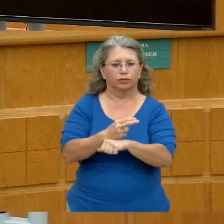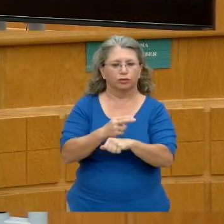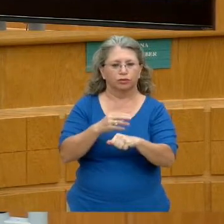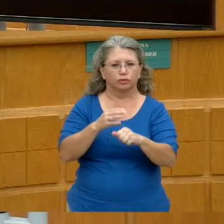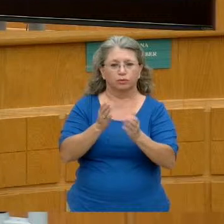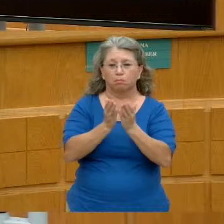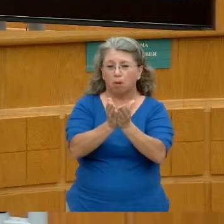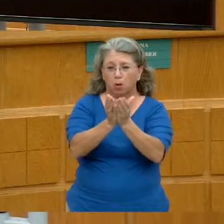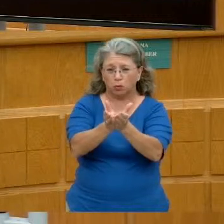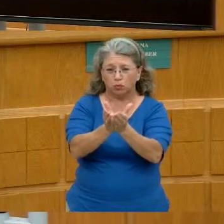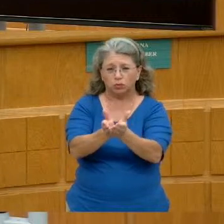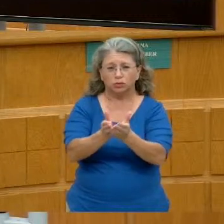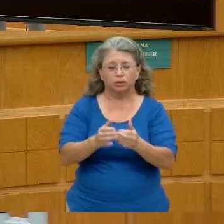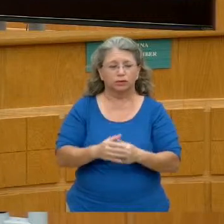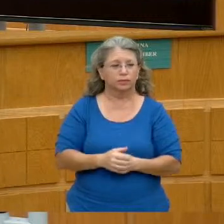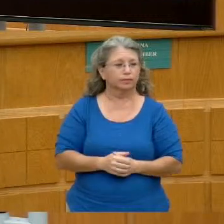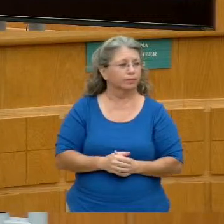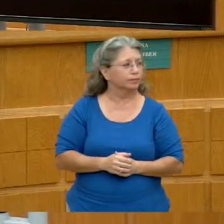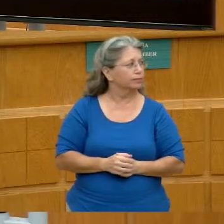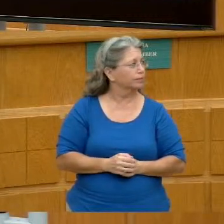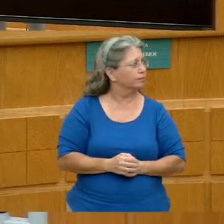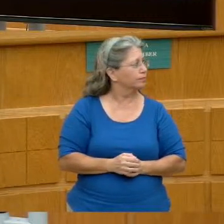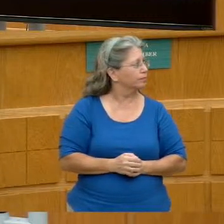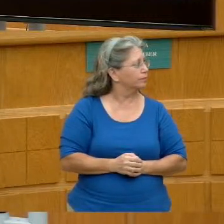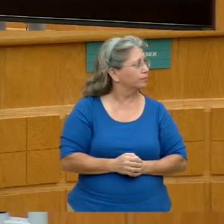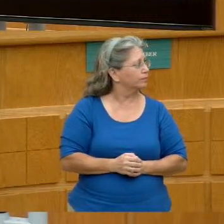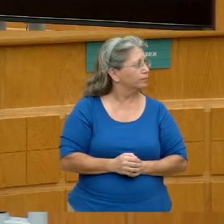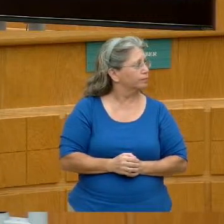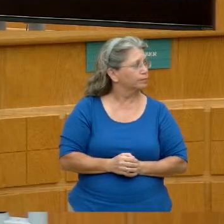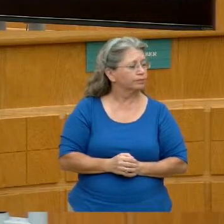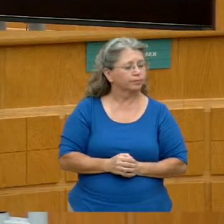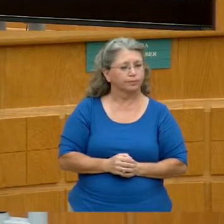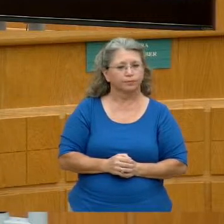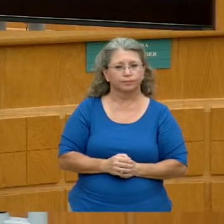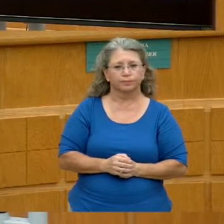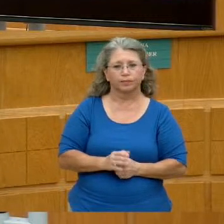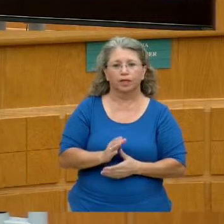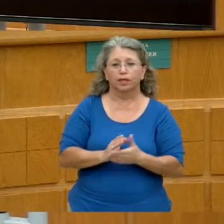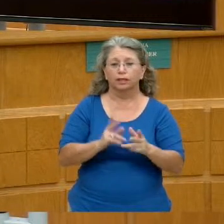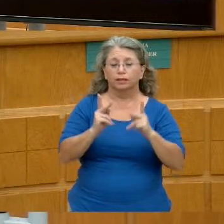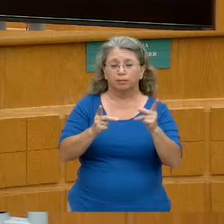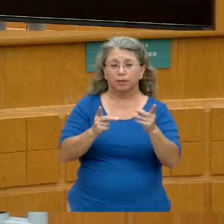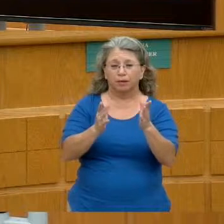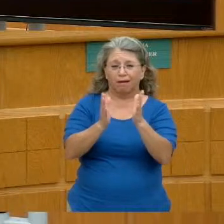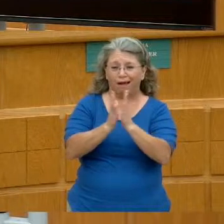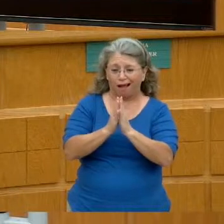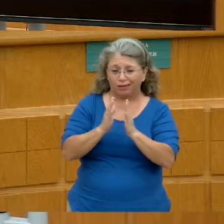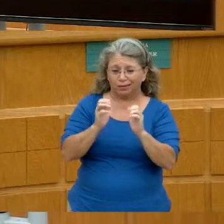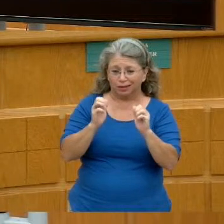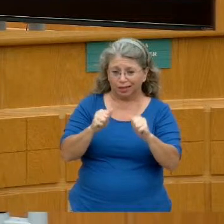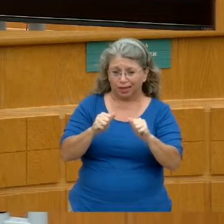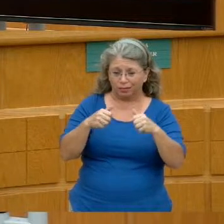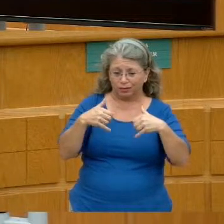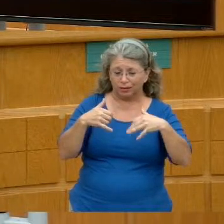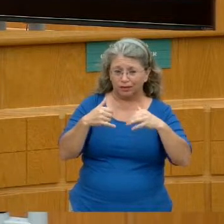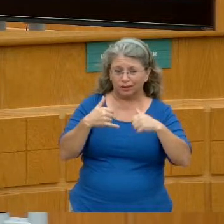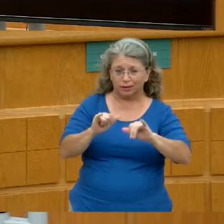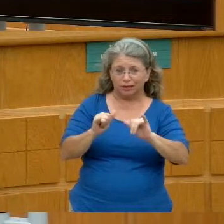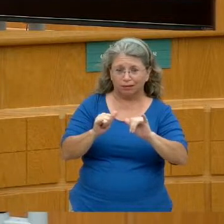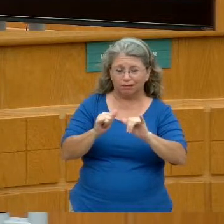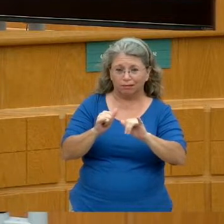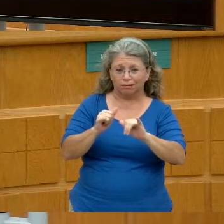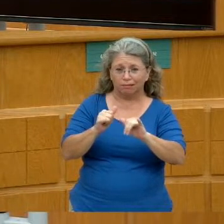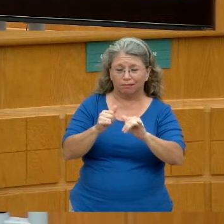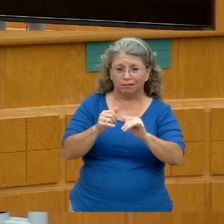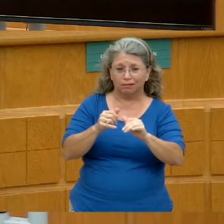but let me talk to you about it now. Some people have asked, can we still launch our boat? And so the city controls